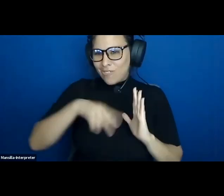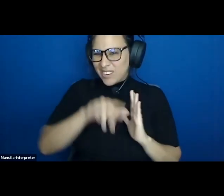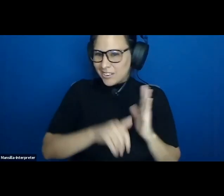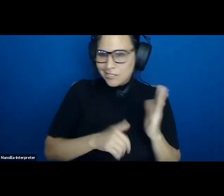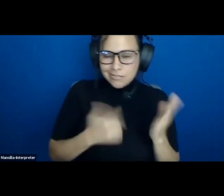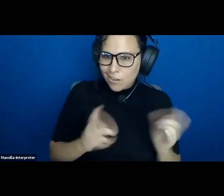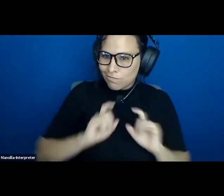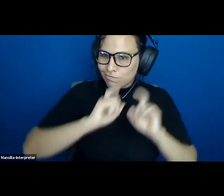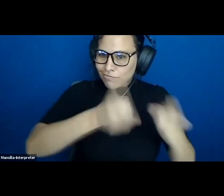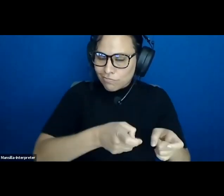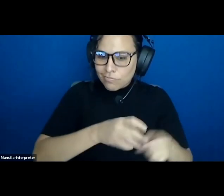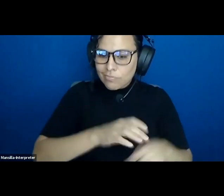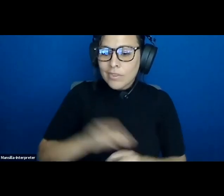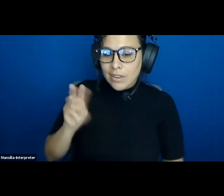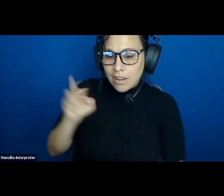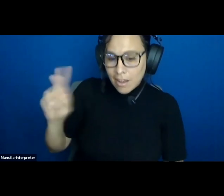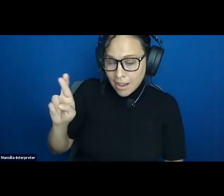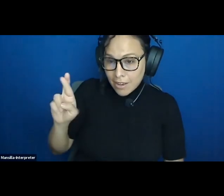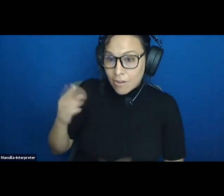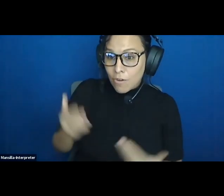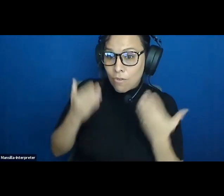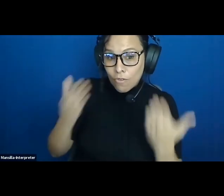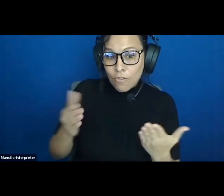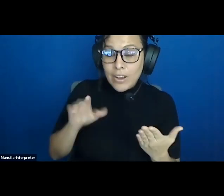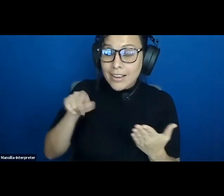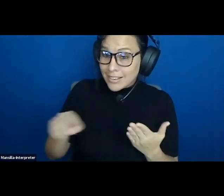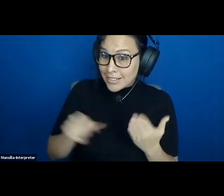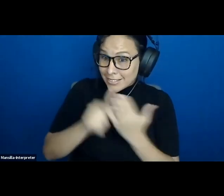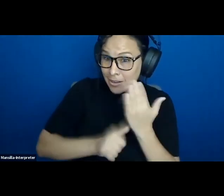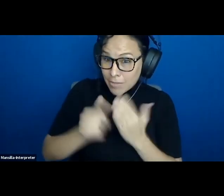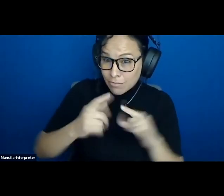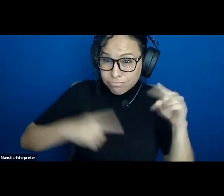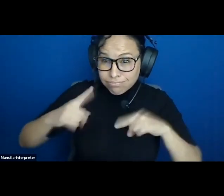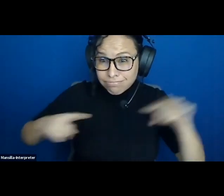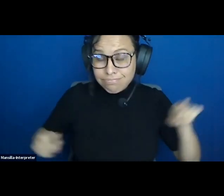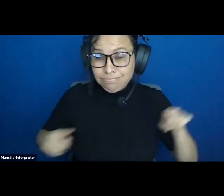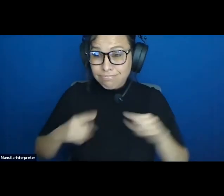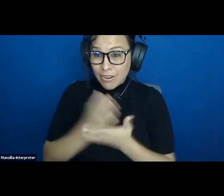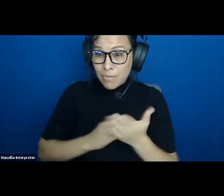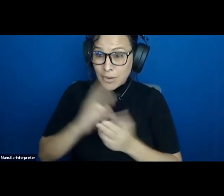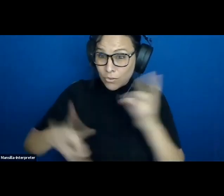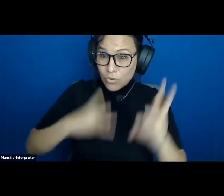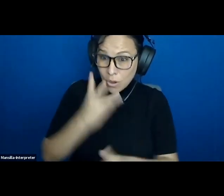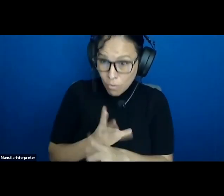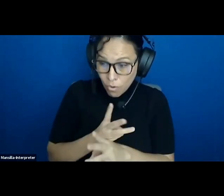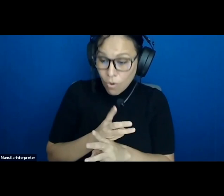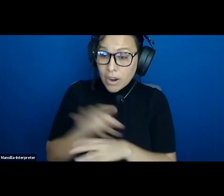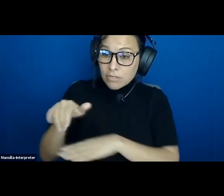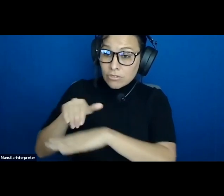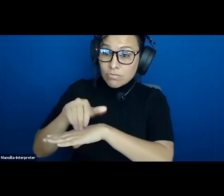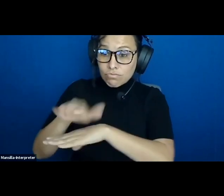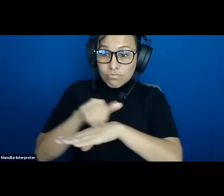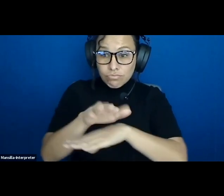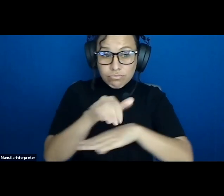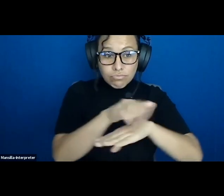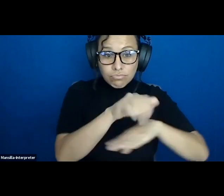Randall's papers offer is that it owns rare magazines from different parts of the world where Margaret sent pieces from her